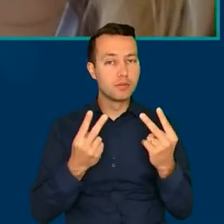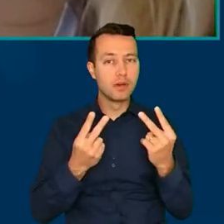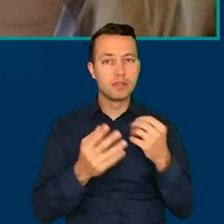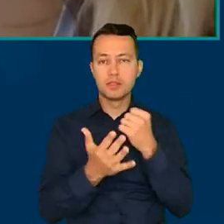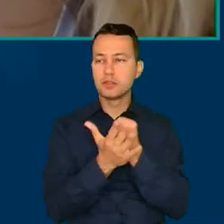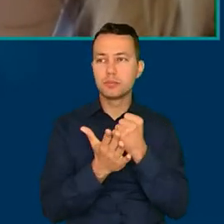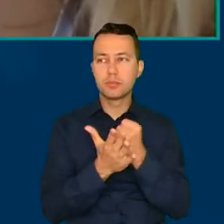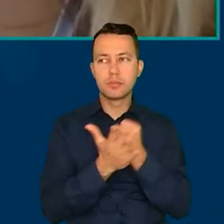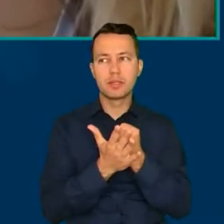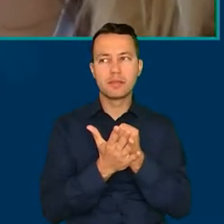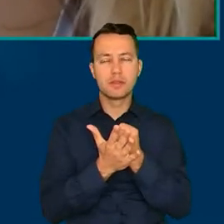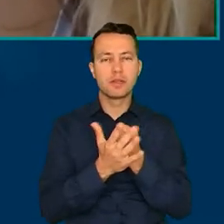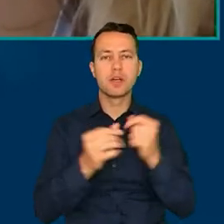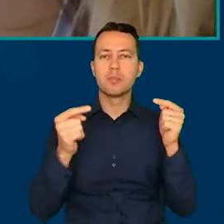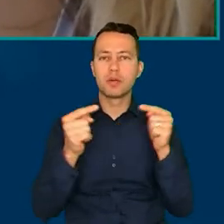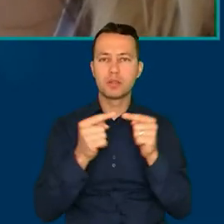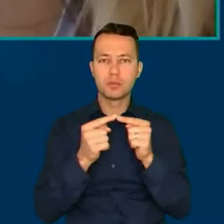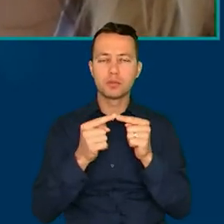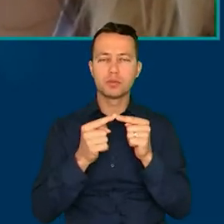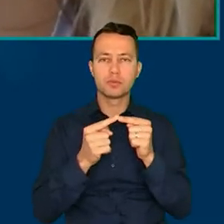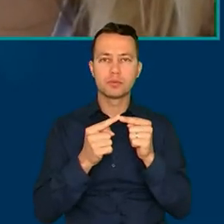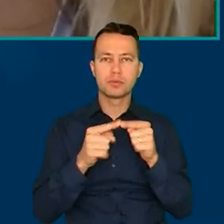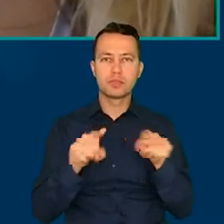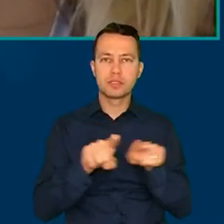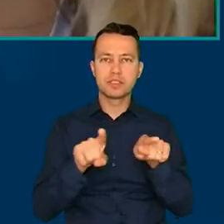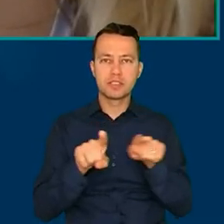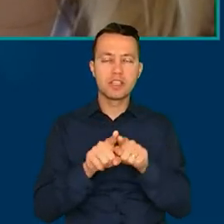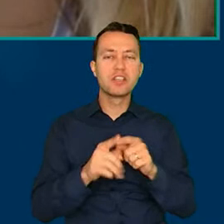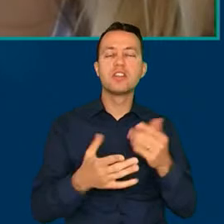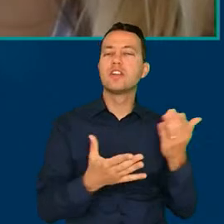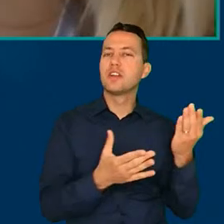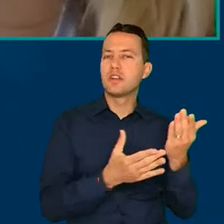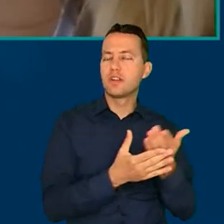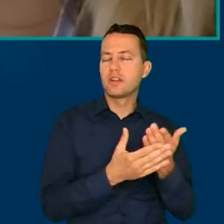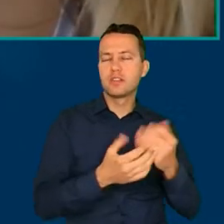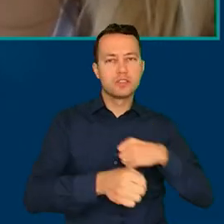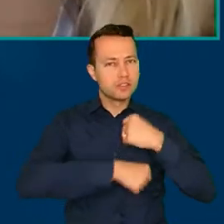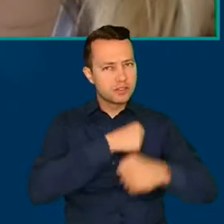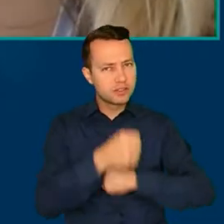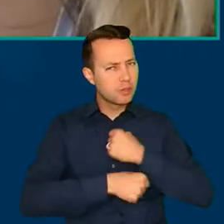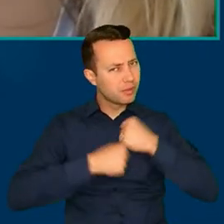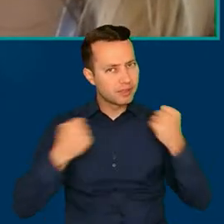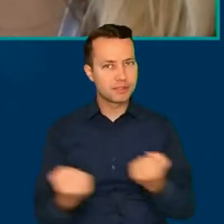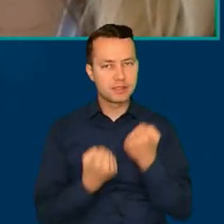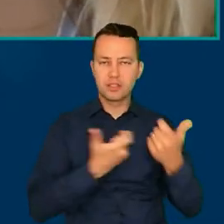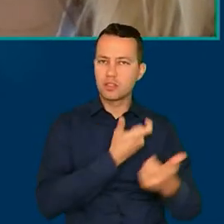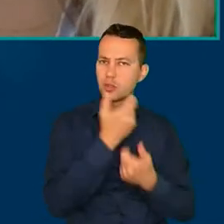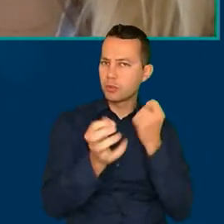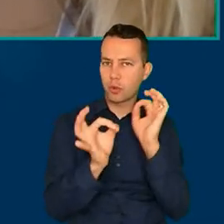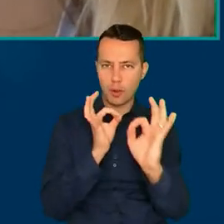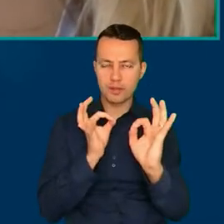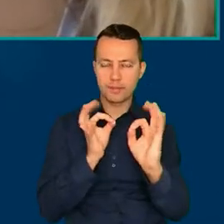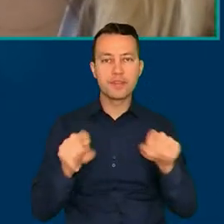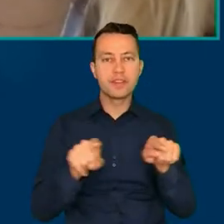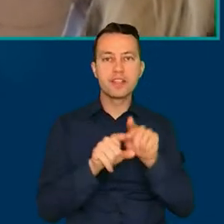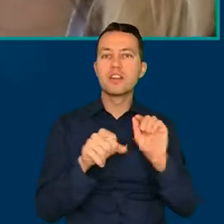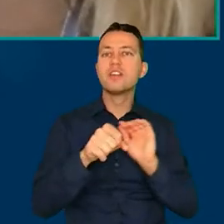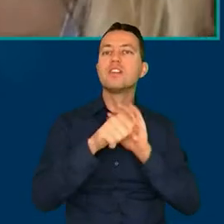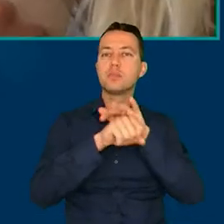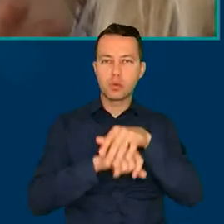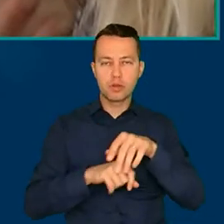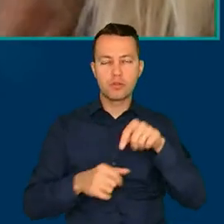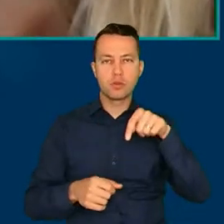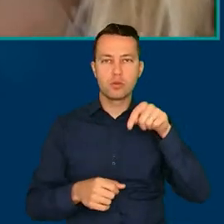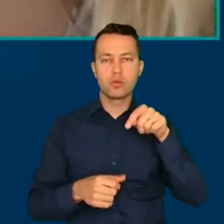the most significant and severe impacts that should be prioritized. I think climate here is a salient example, particularly in the context of the